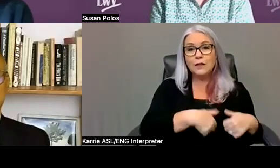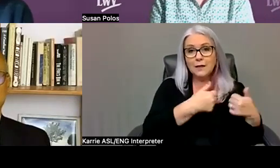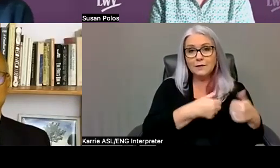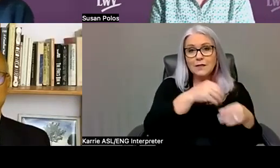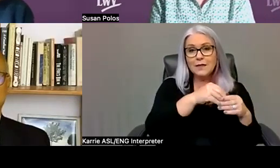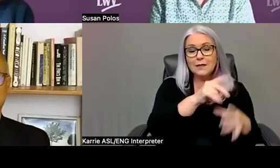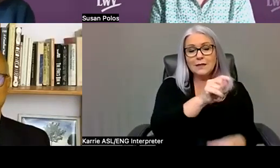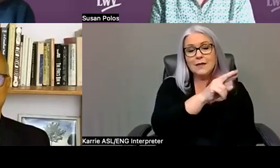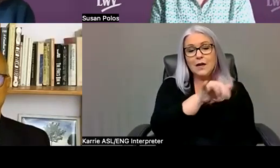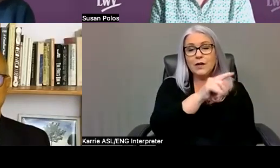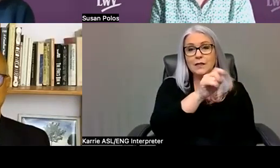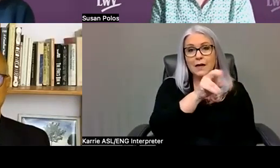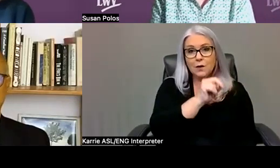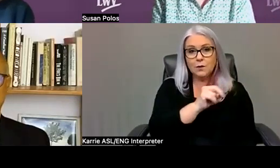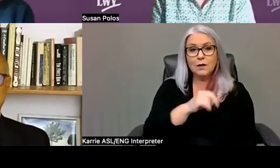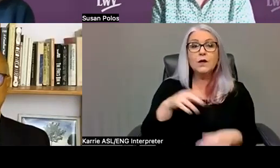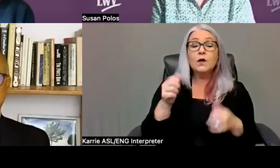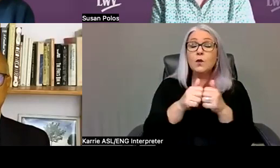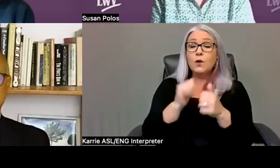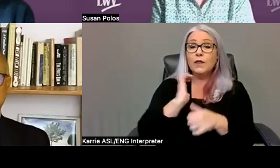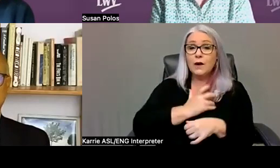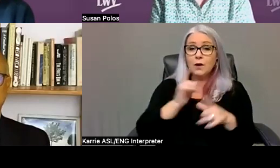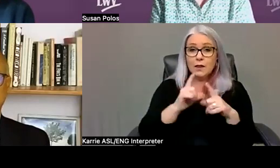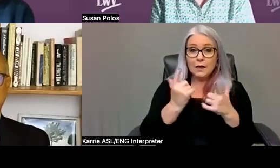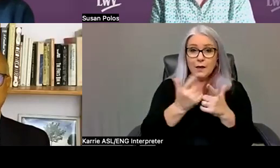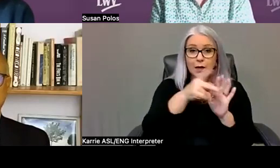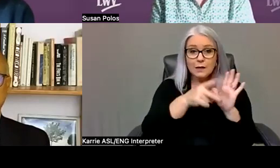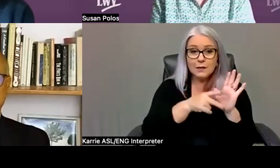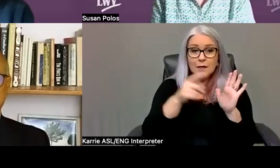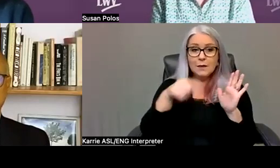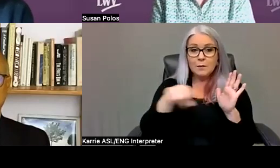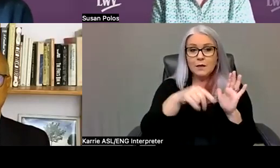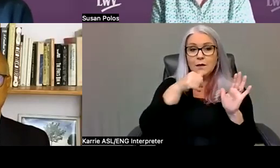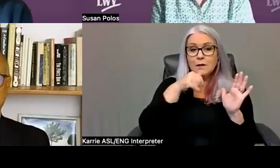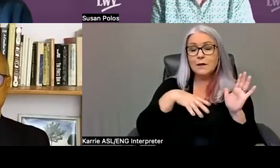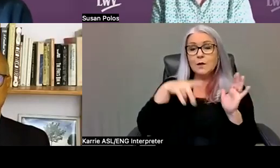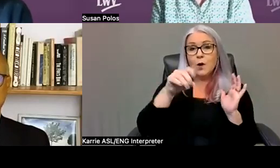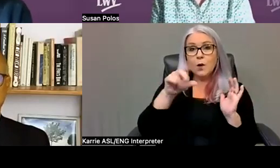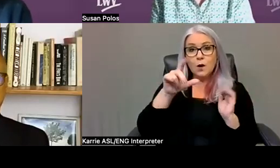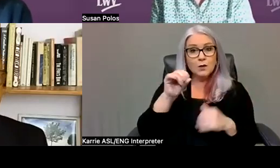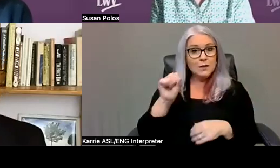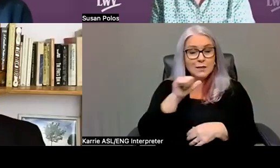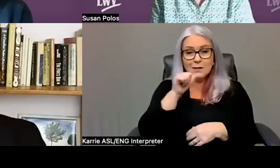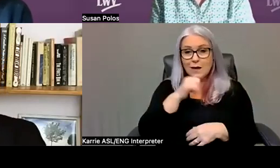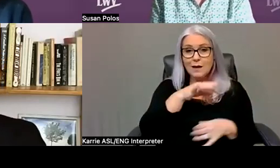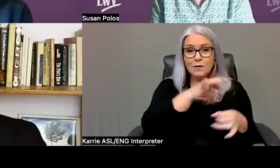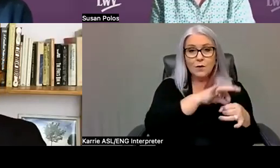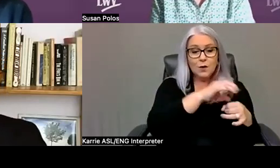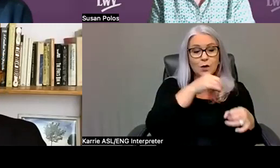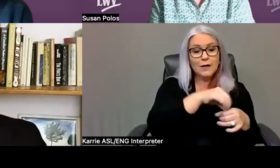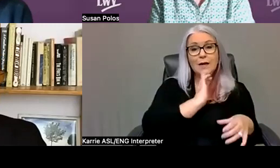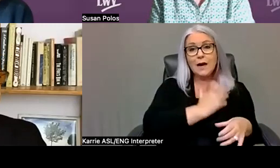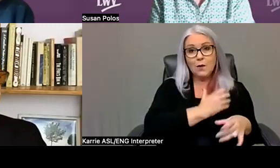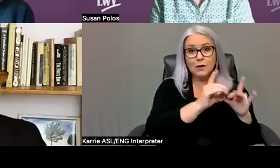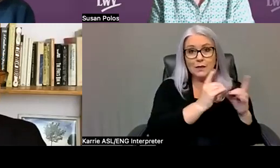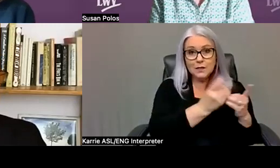Susan Polos, and in keeping with league policy, Ms. Polos is not a voter in the district. She lives in Katona and is a